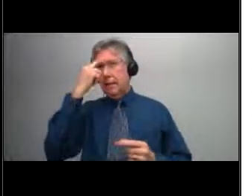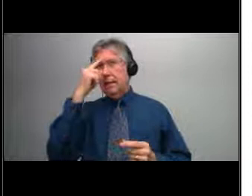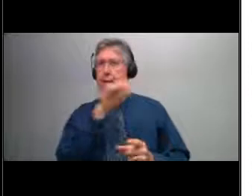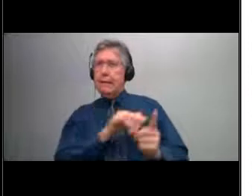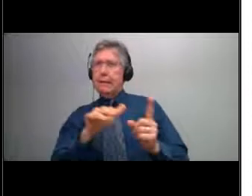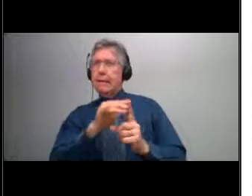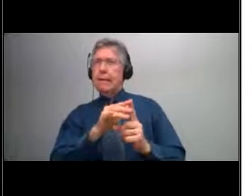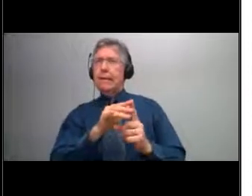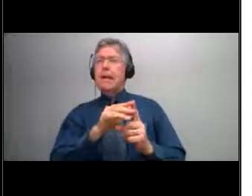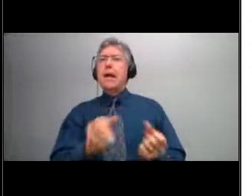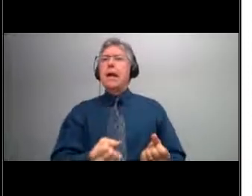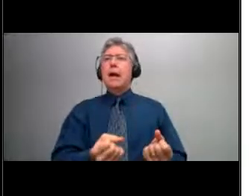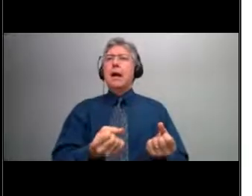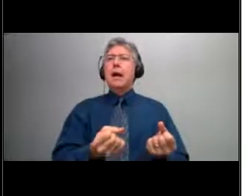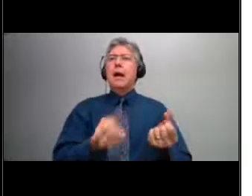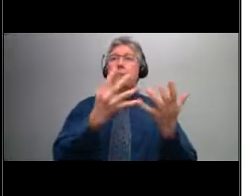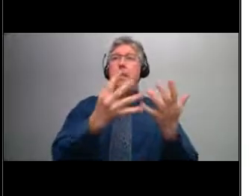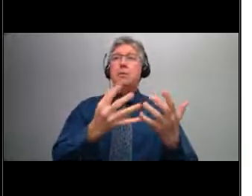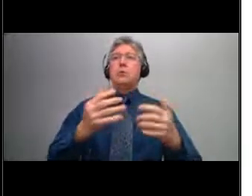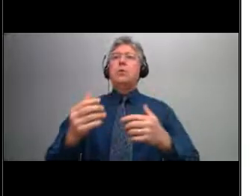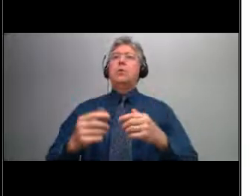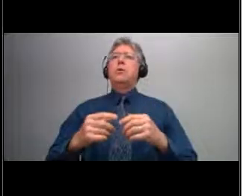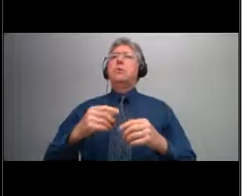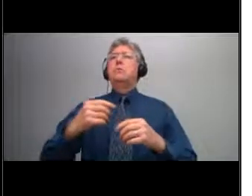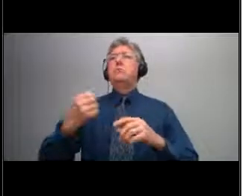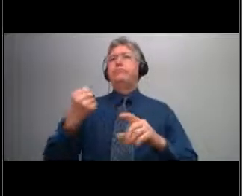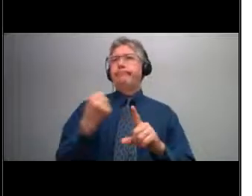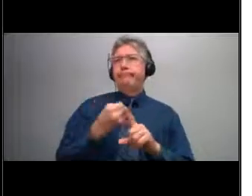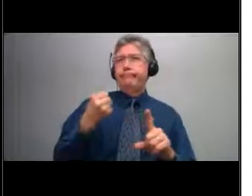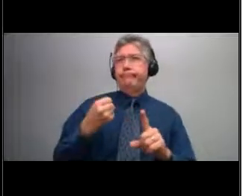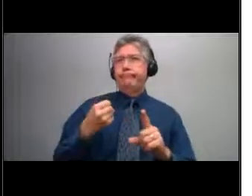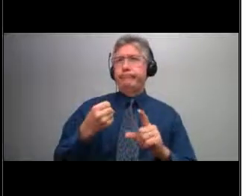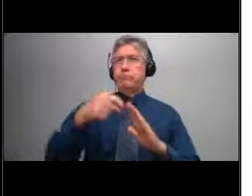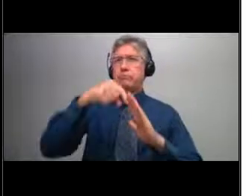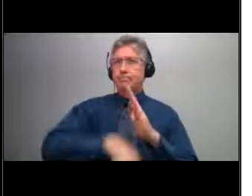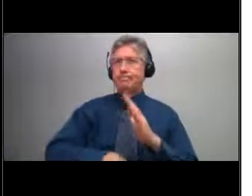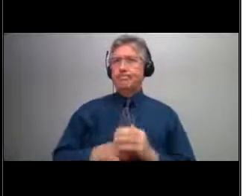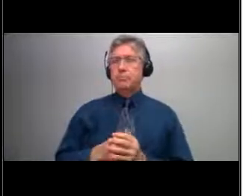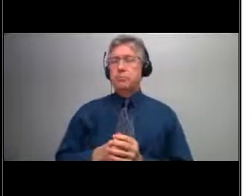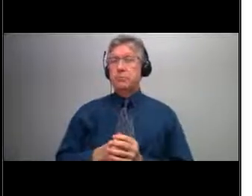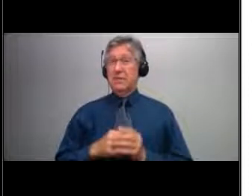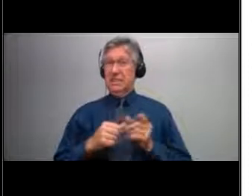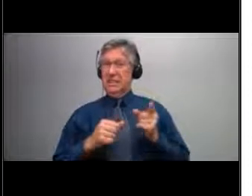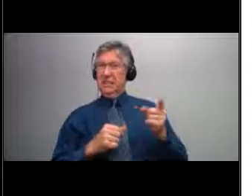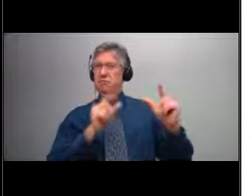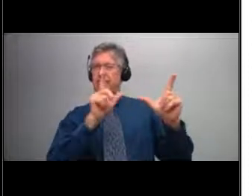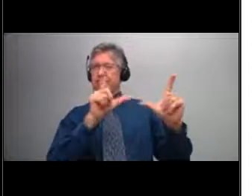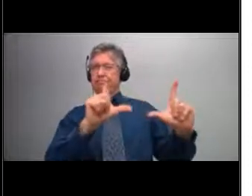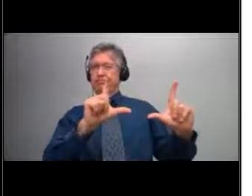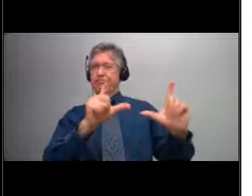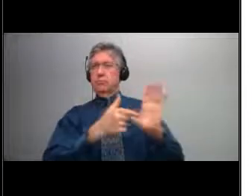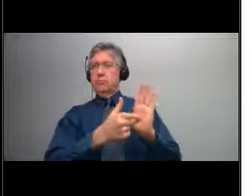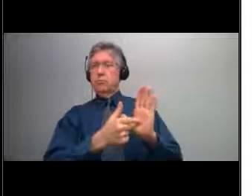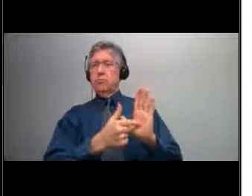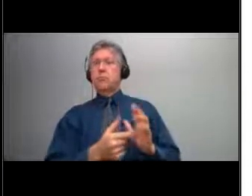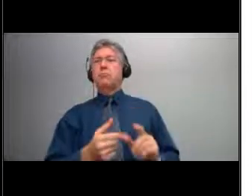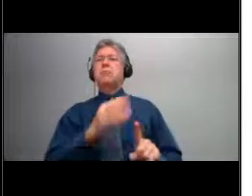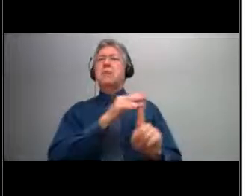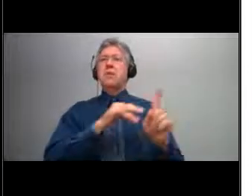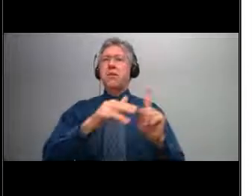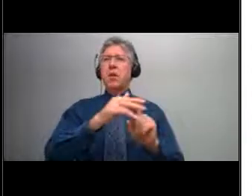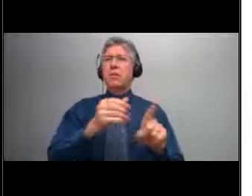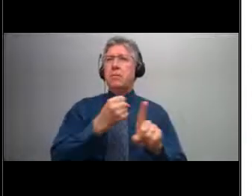intensity, which are defined by NEPA in this slide. In addition to evaluating the potential environmental effects, the Federal